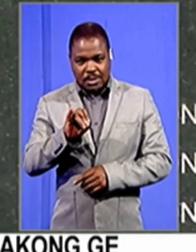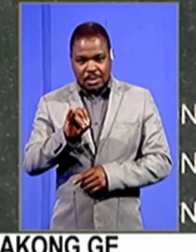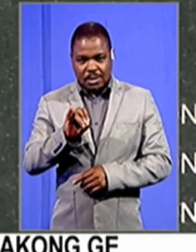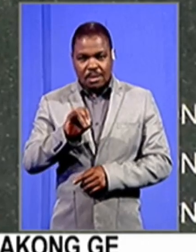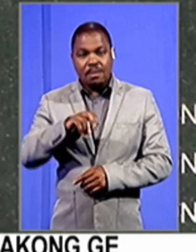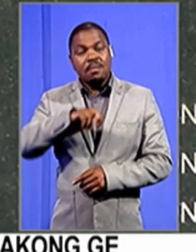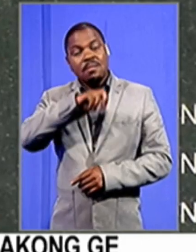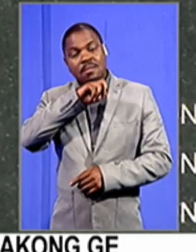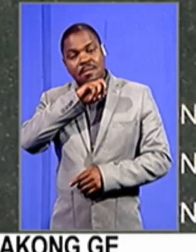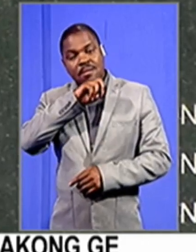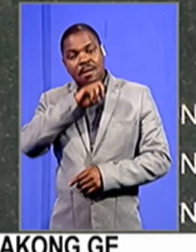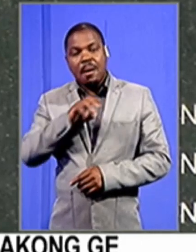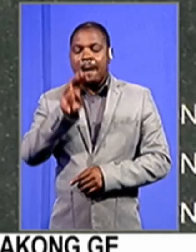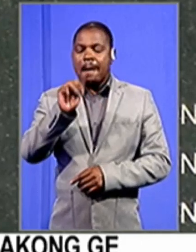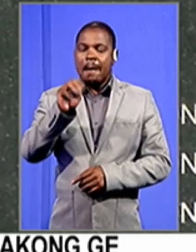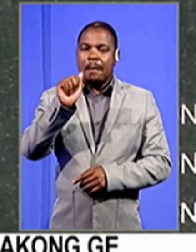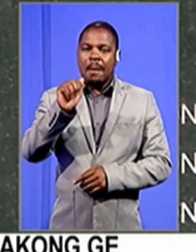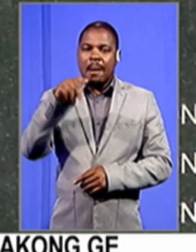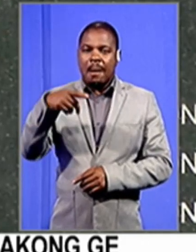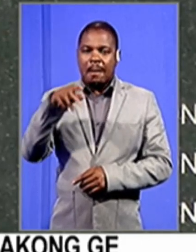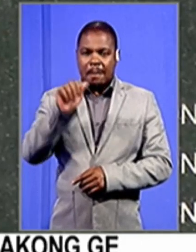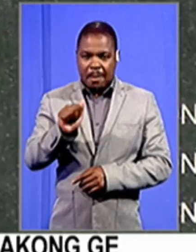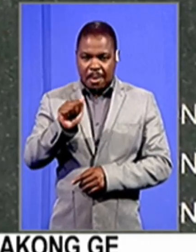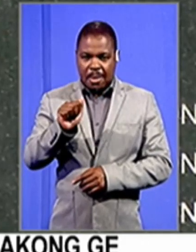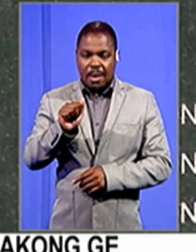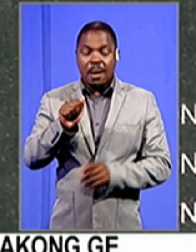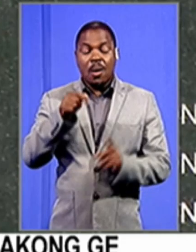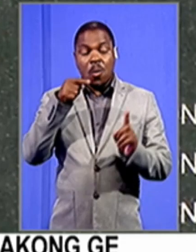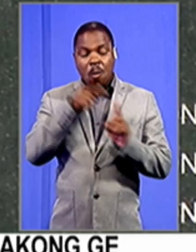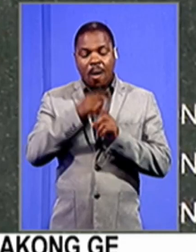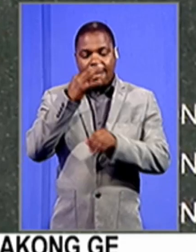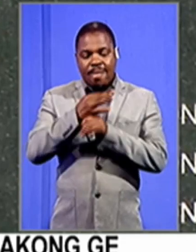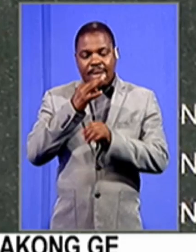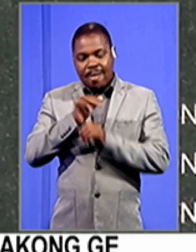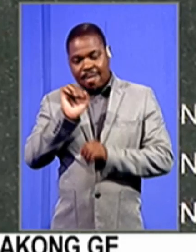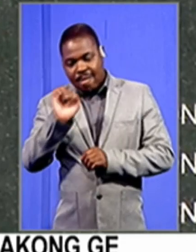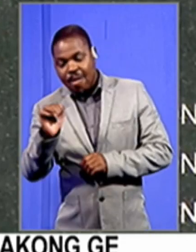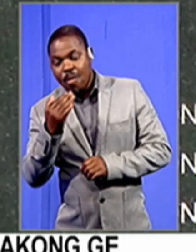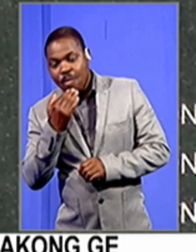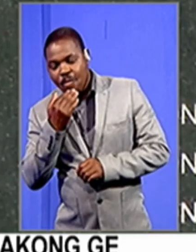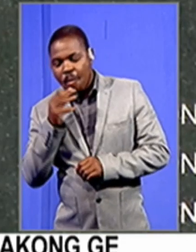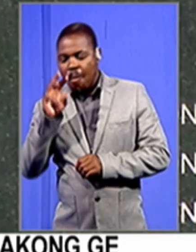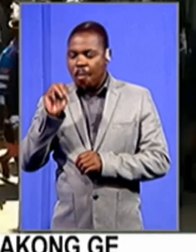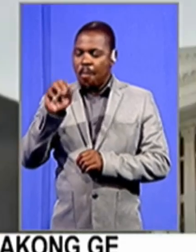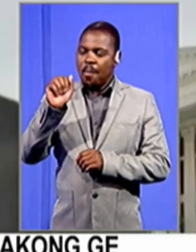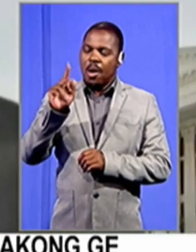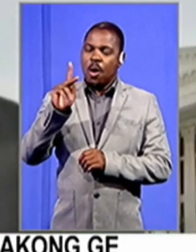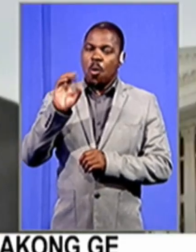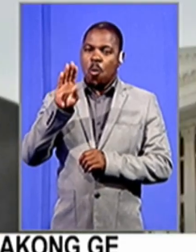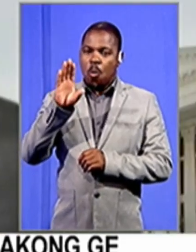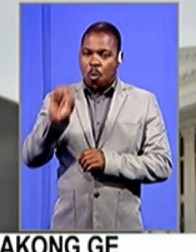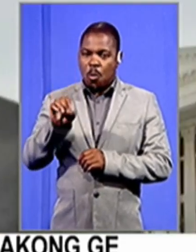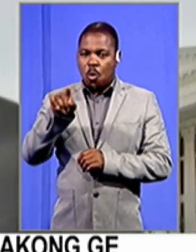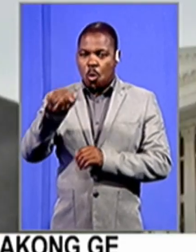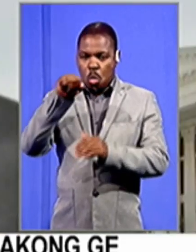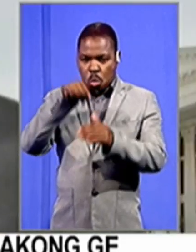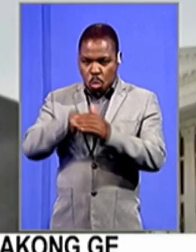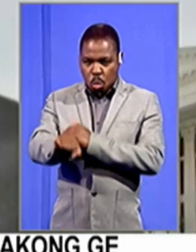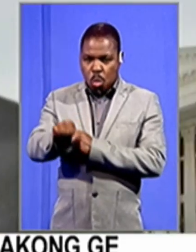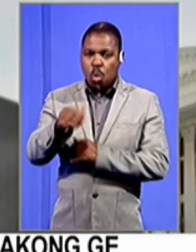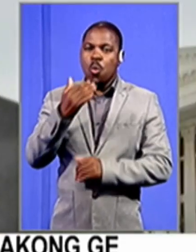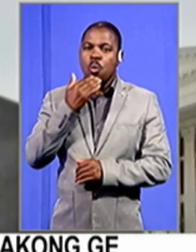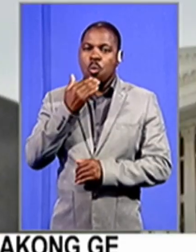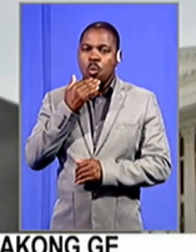mokhalabe mapa kgobolo mooko khata ke babao makuo yo a beleileng le a khale